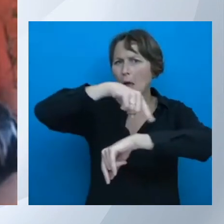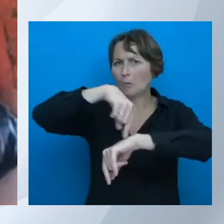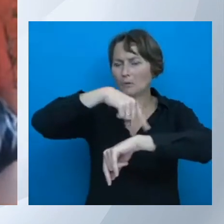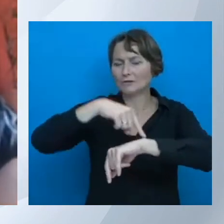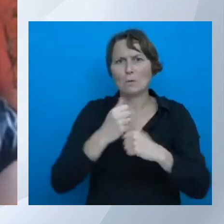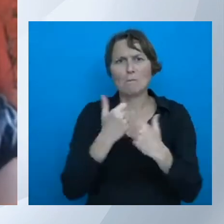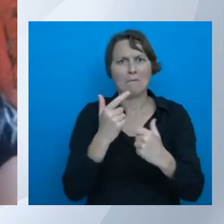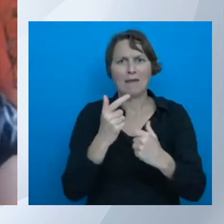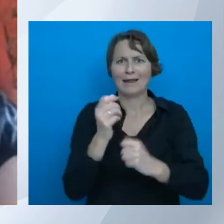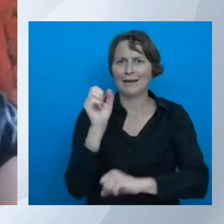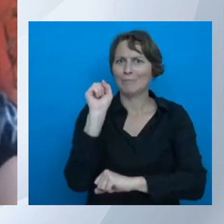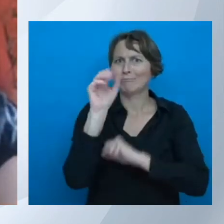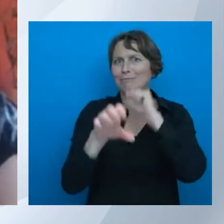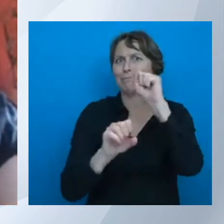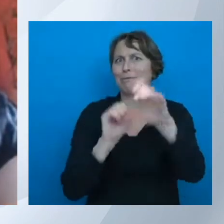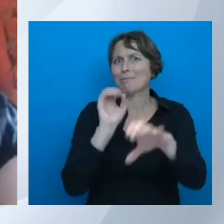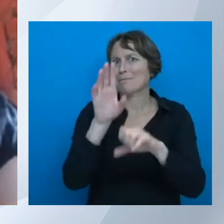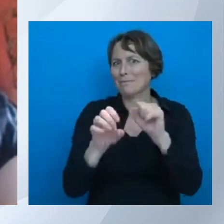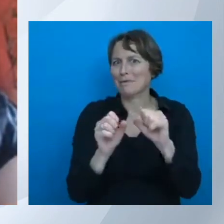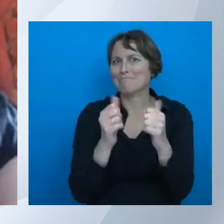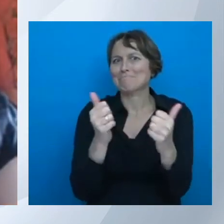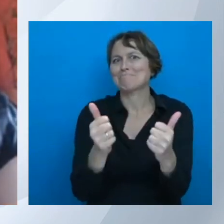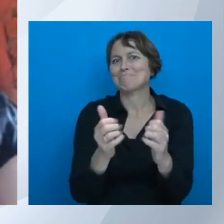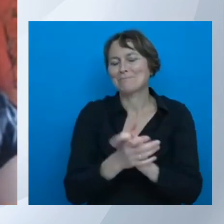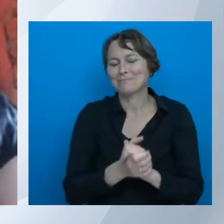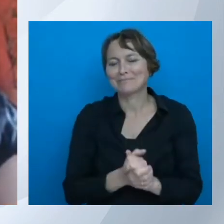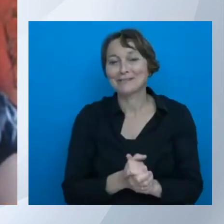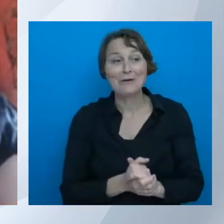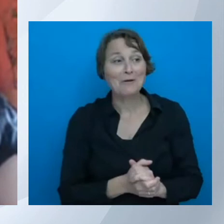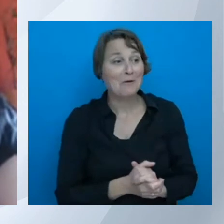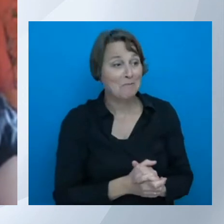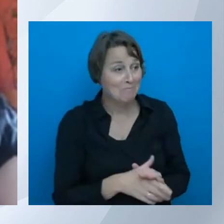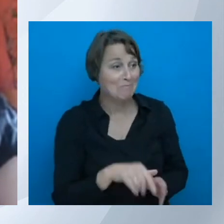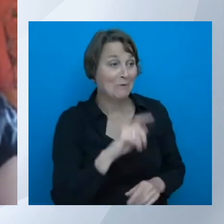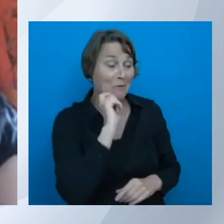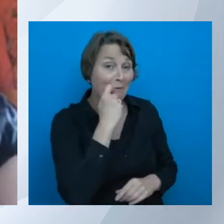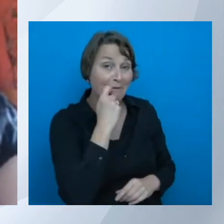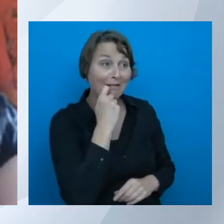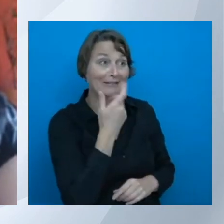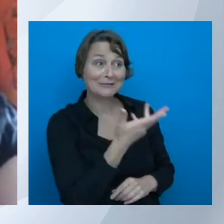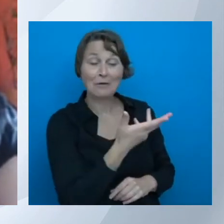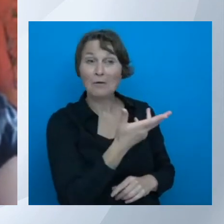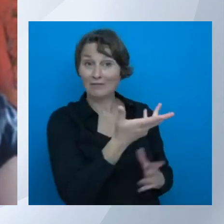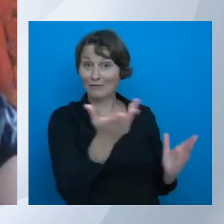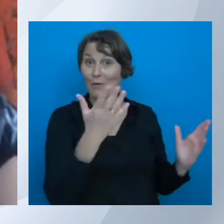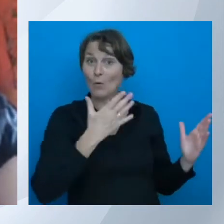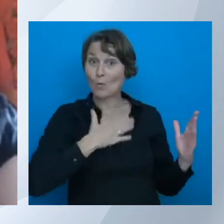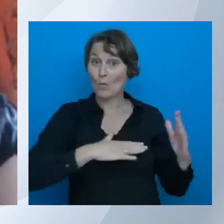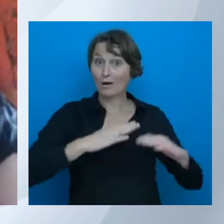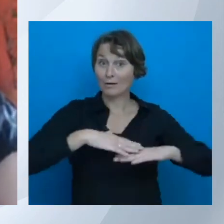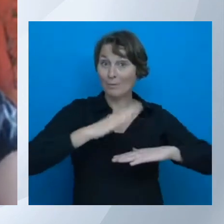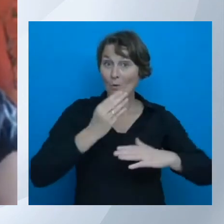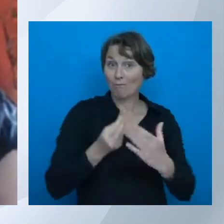yes. Okay, cool. So where can people find more information on this event?